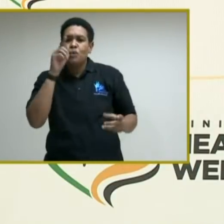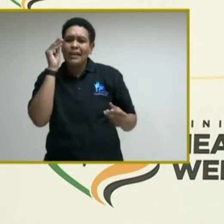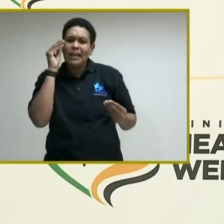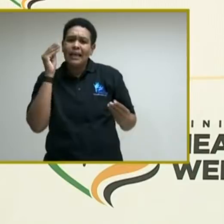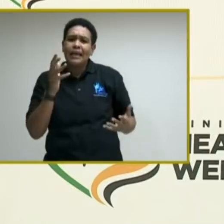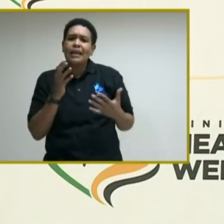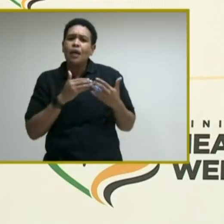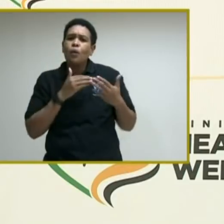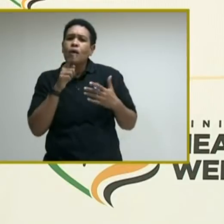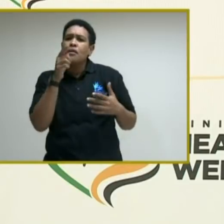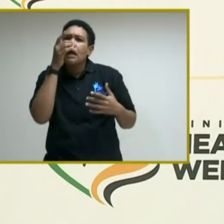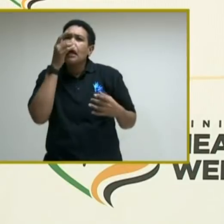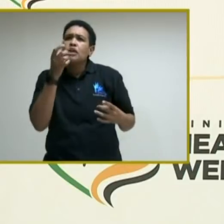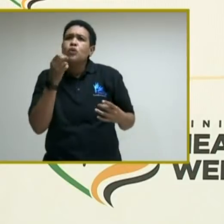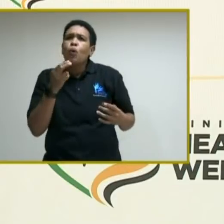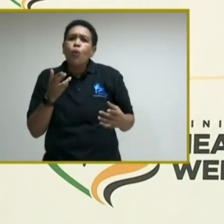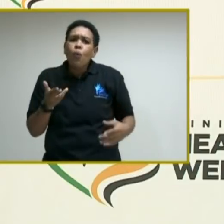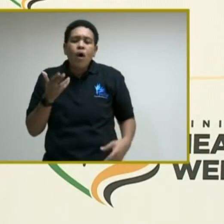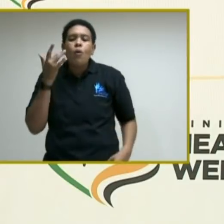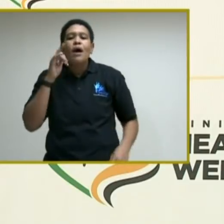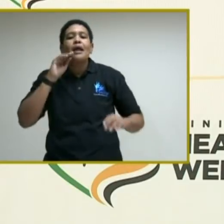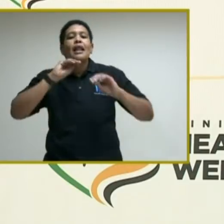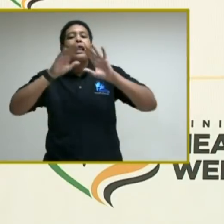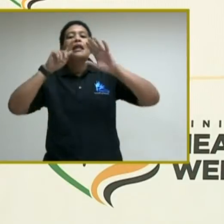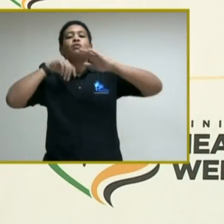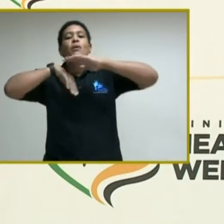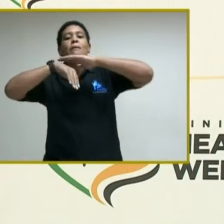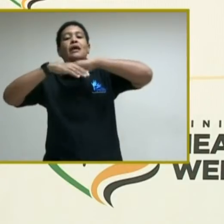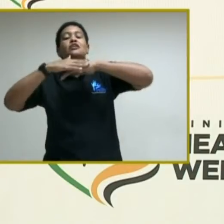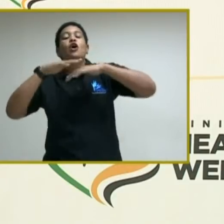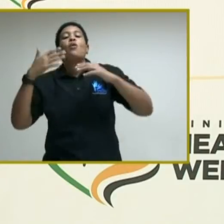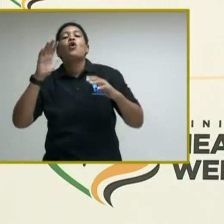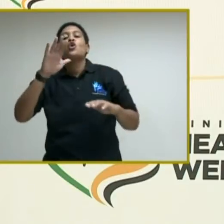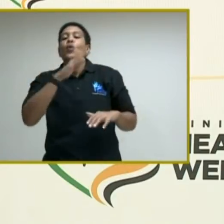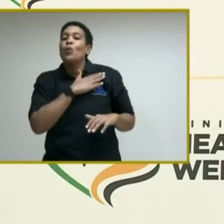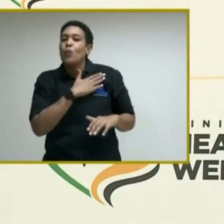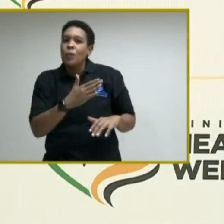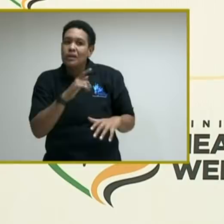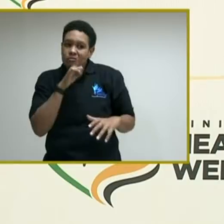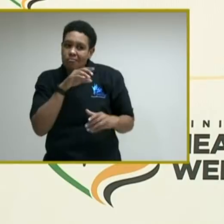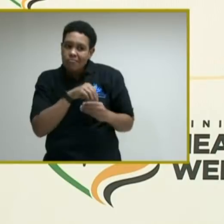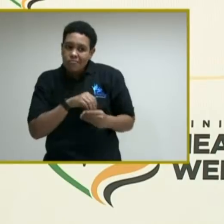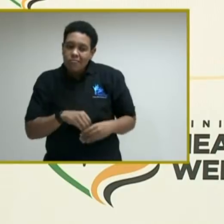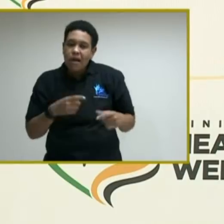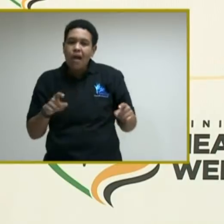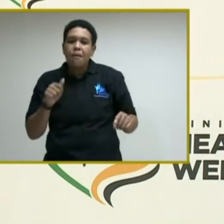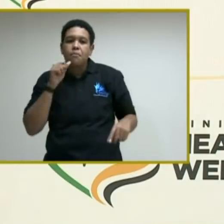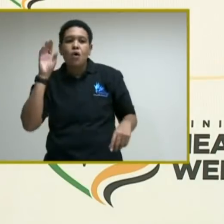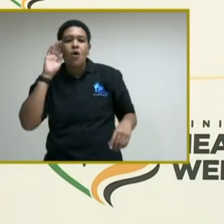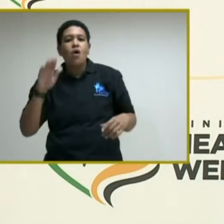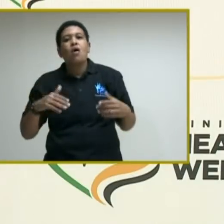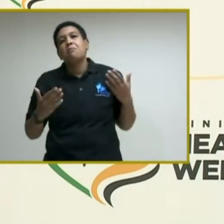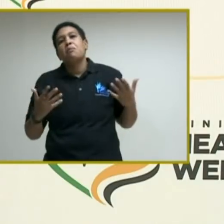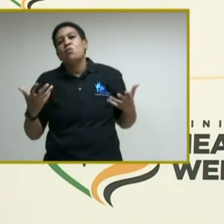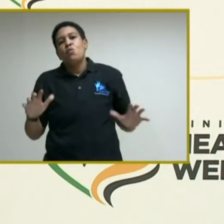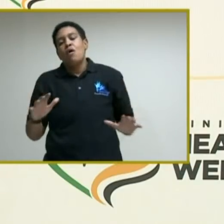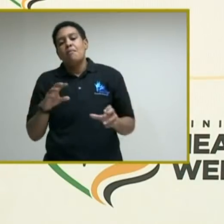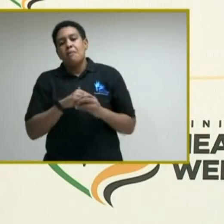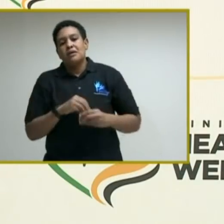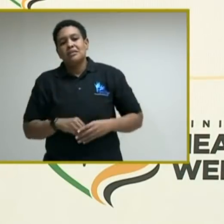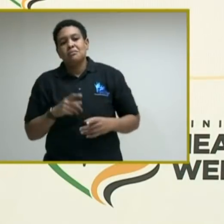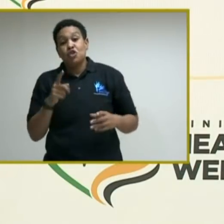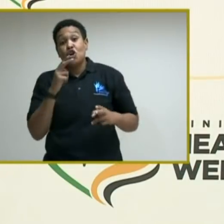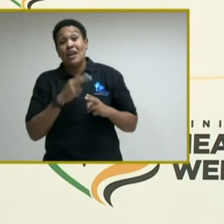whether or not you're interested, because clearly it will be based on your willingness to participate. Not everybody may want to participate. And